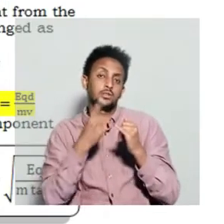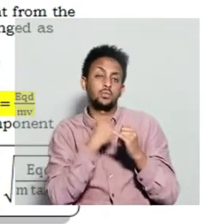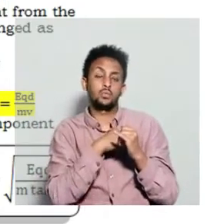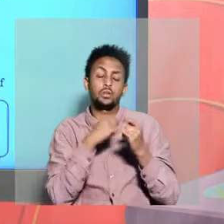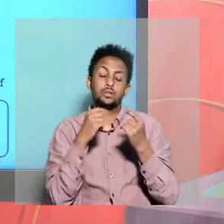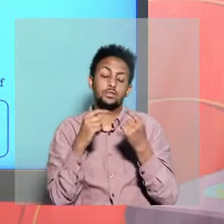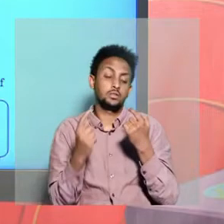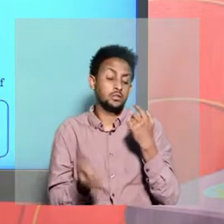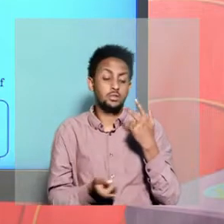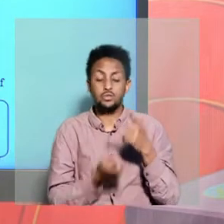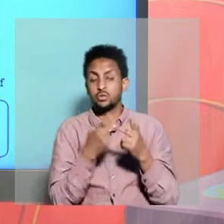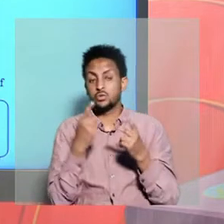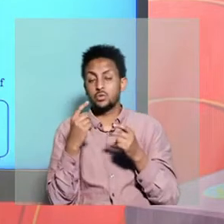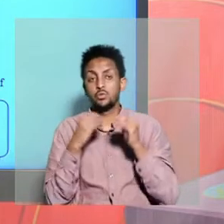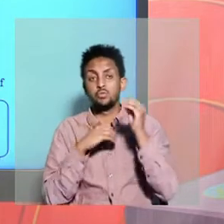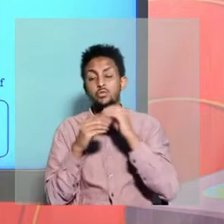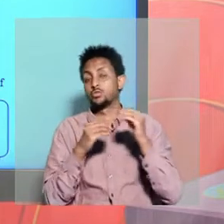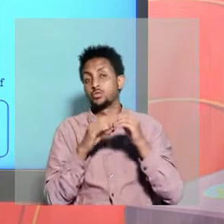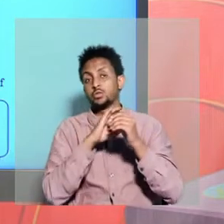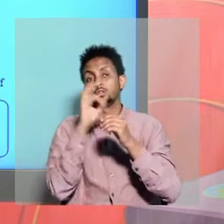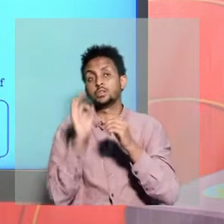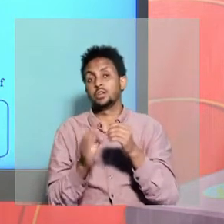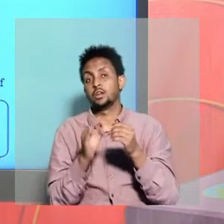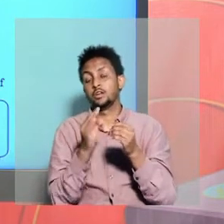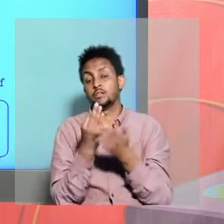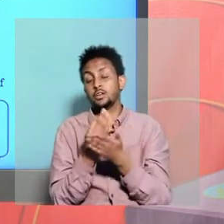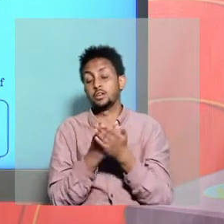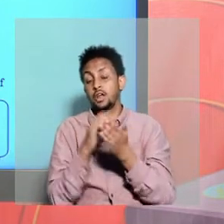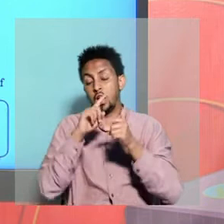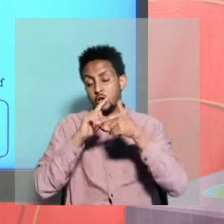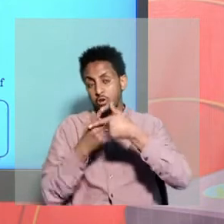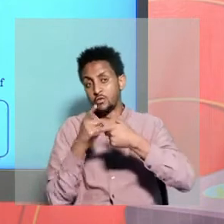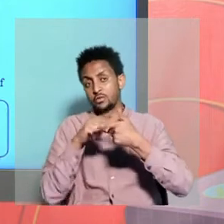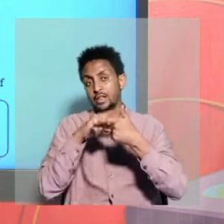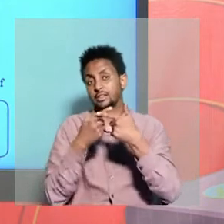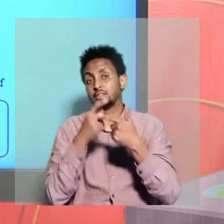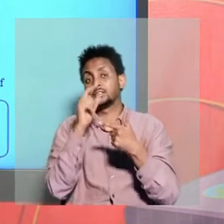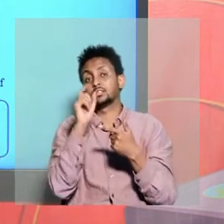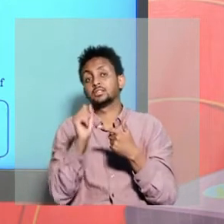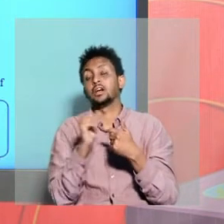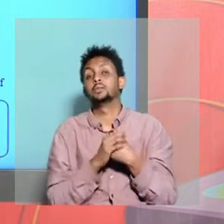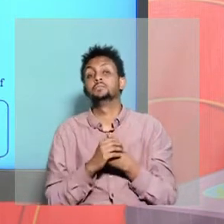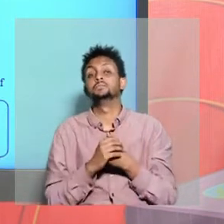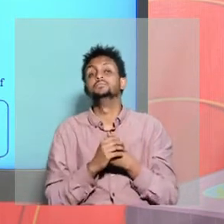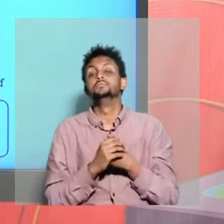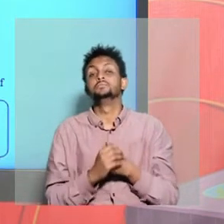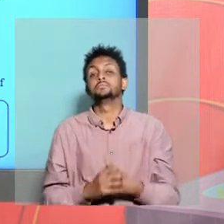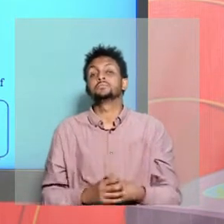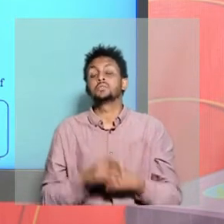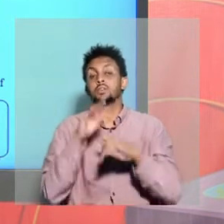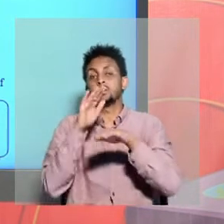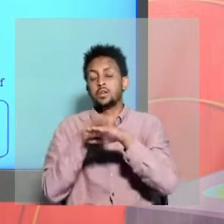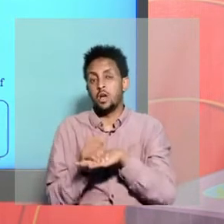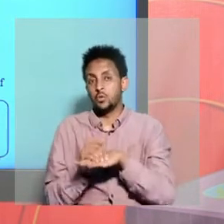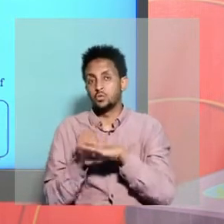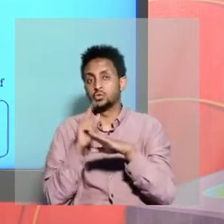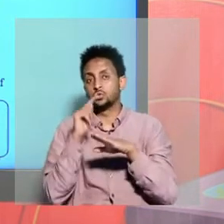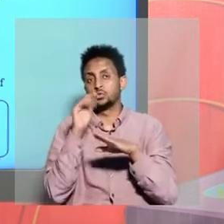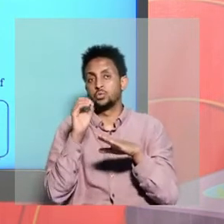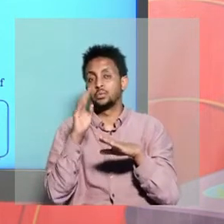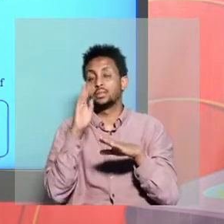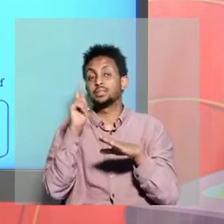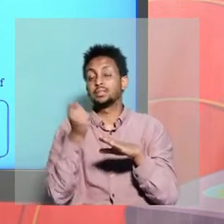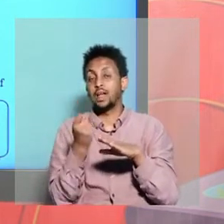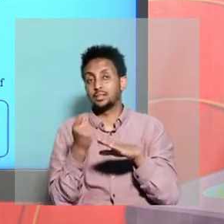it twists and moves out from the field, there will be an angle theta, angle of deflection, known to be